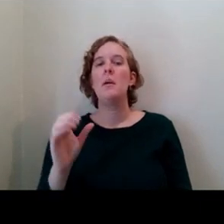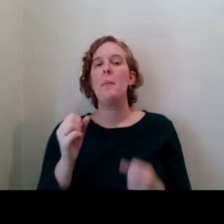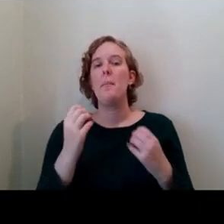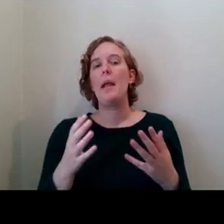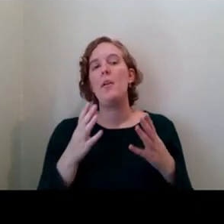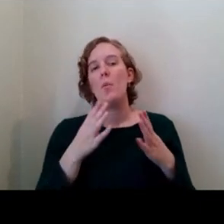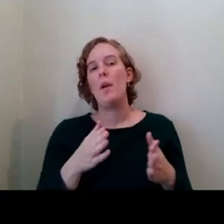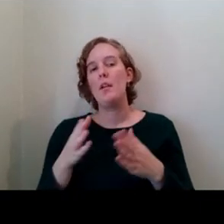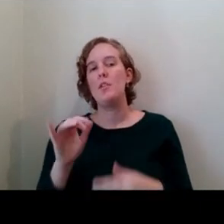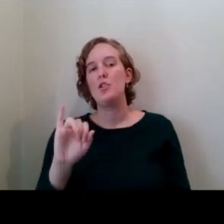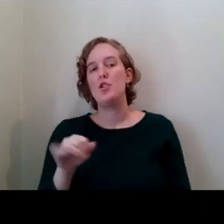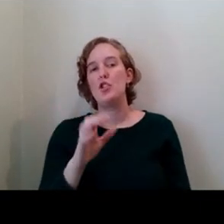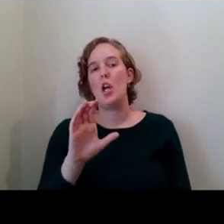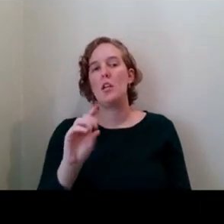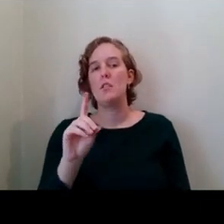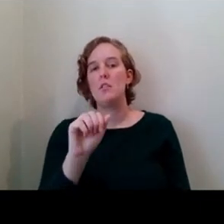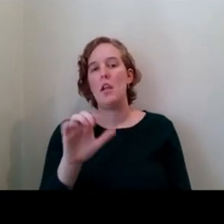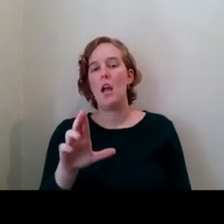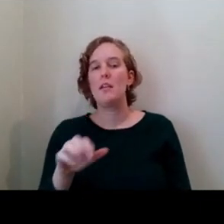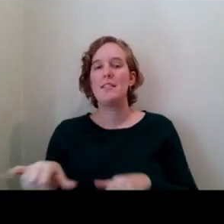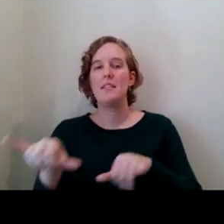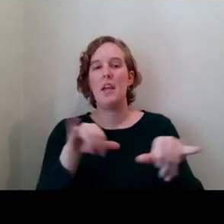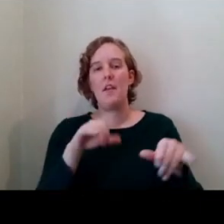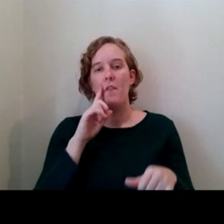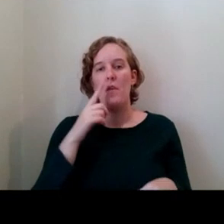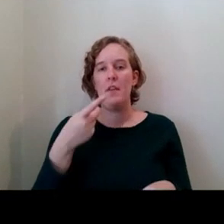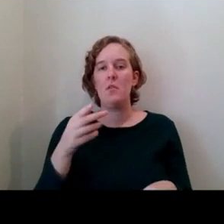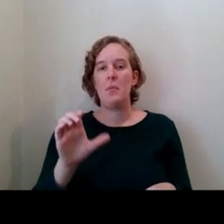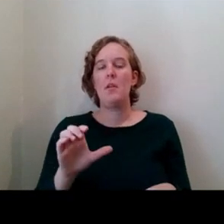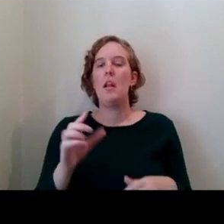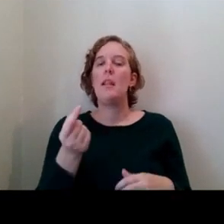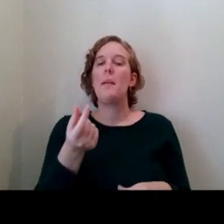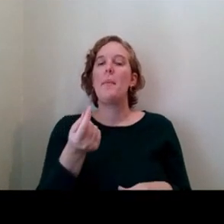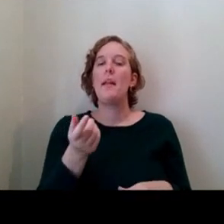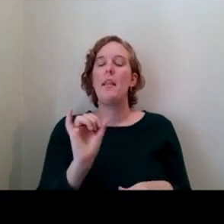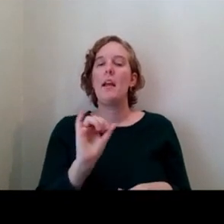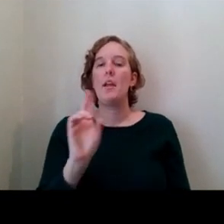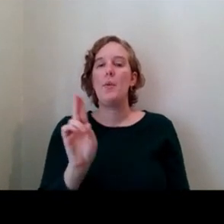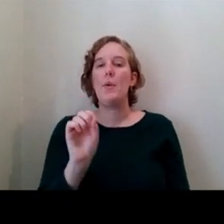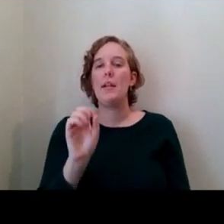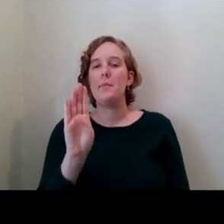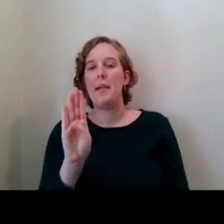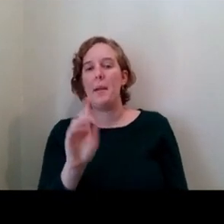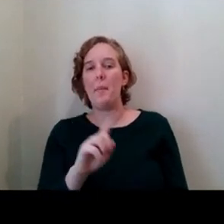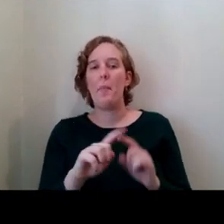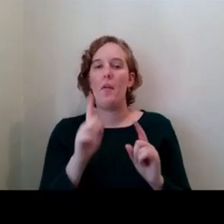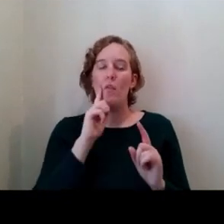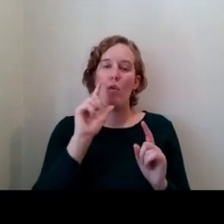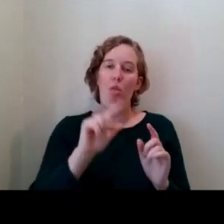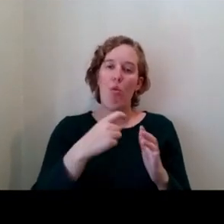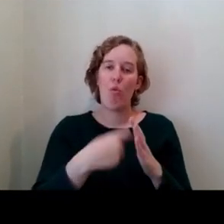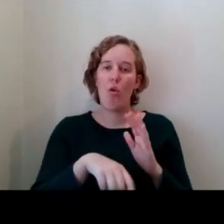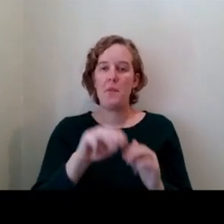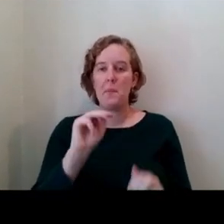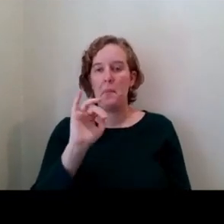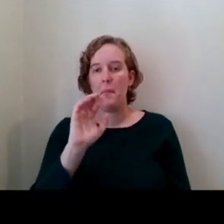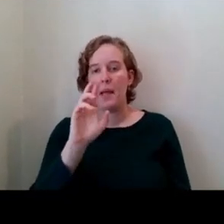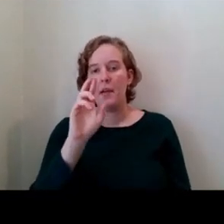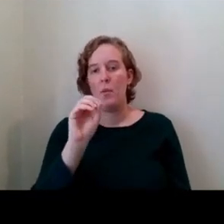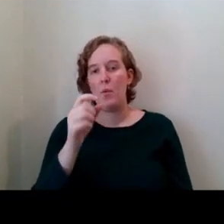JACDAC is a standard for physical computing. It's a bit like USB, but for low-cost microcontrollers.